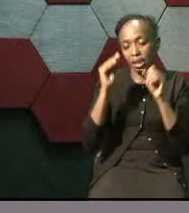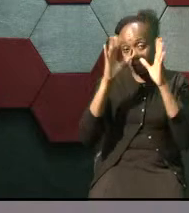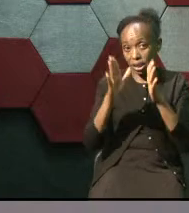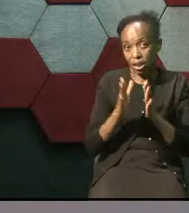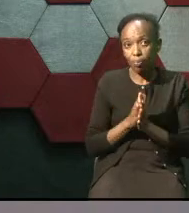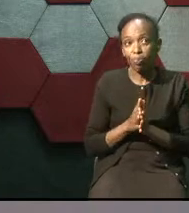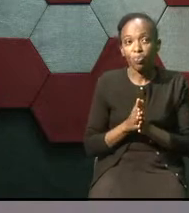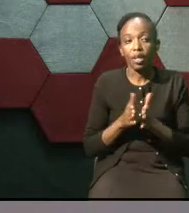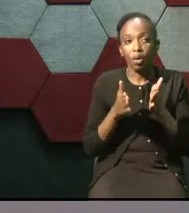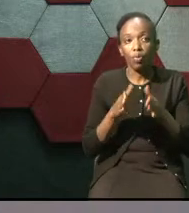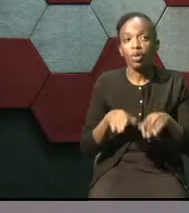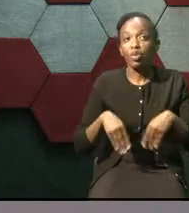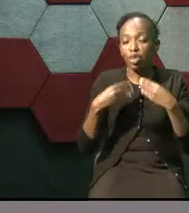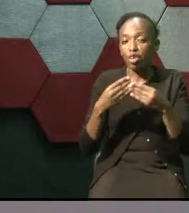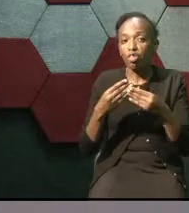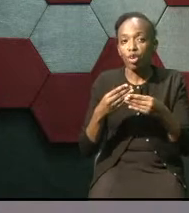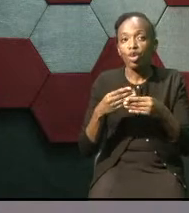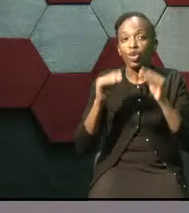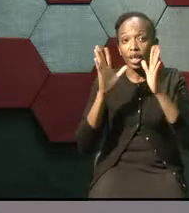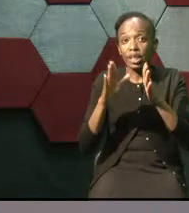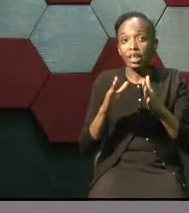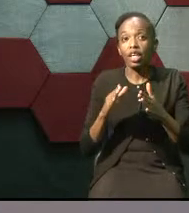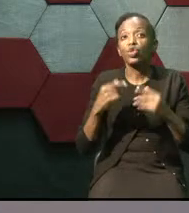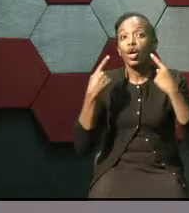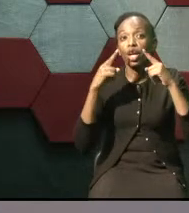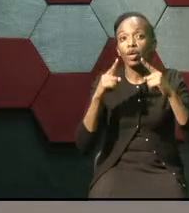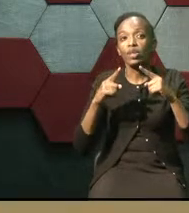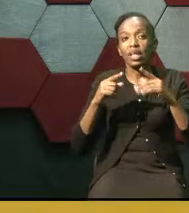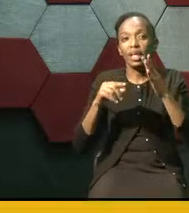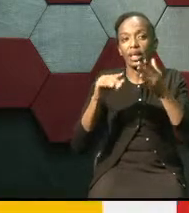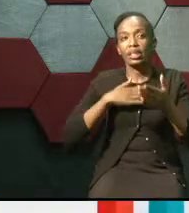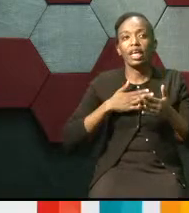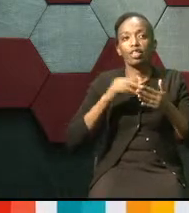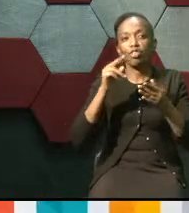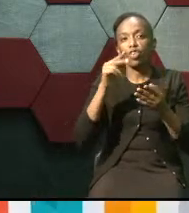Jacinta Akatsa to announce the Science for Development Award winner.